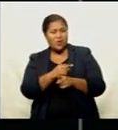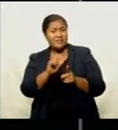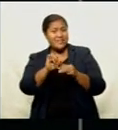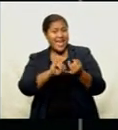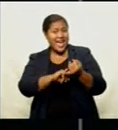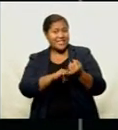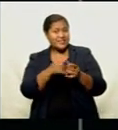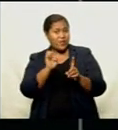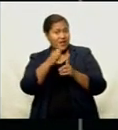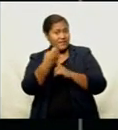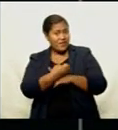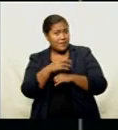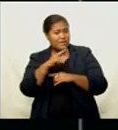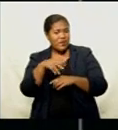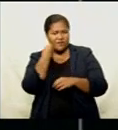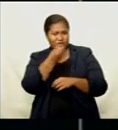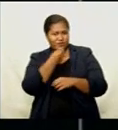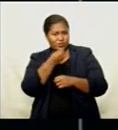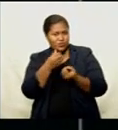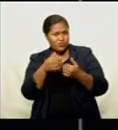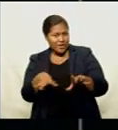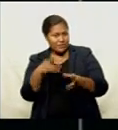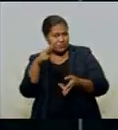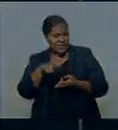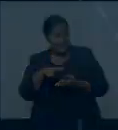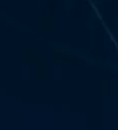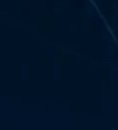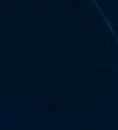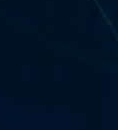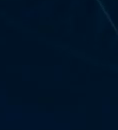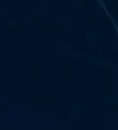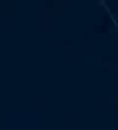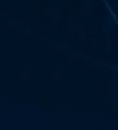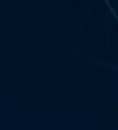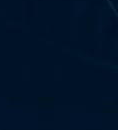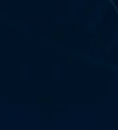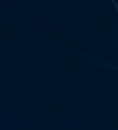for Environment on food waste reduction.